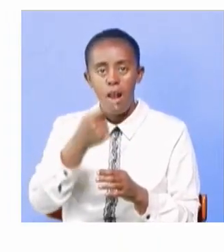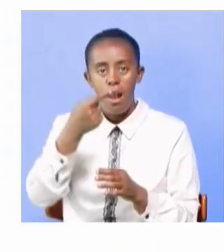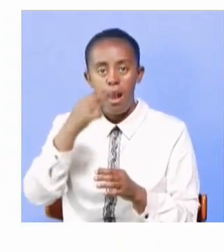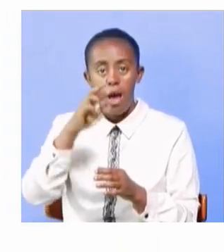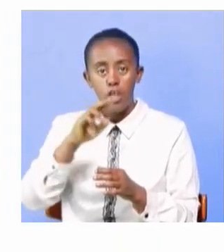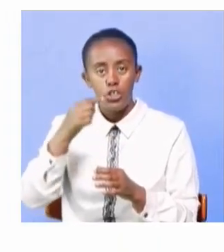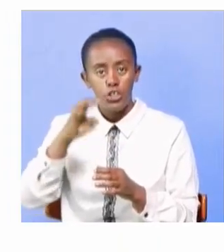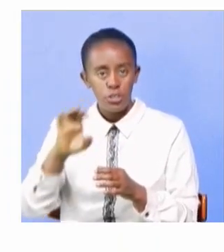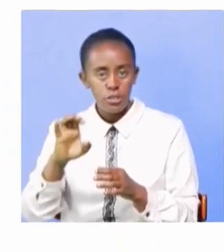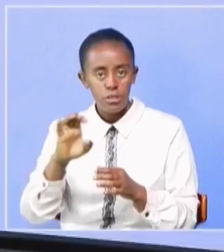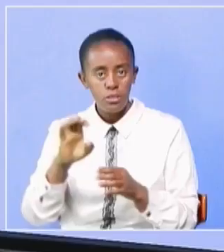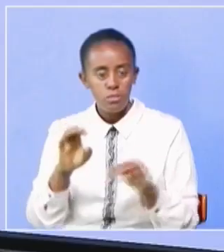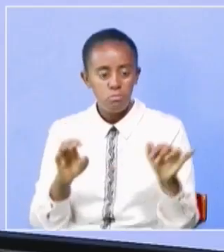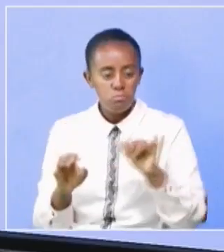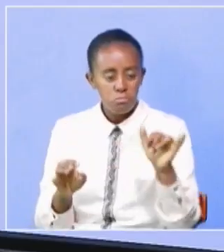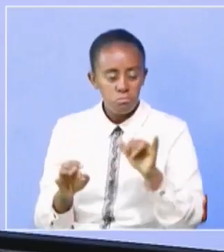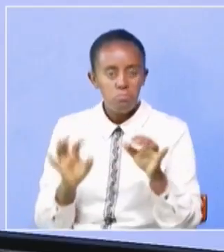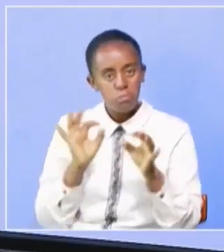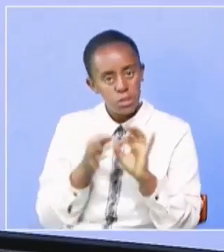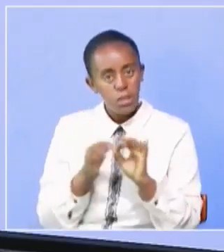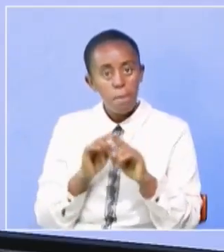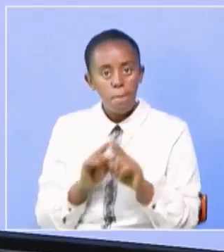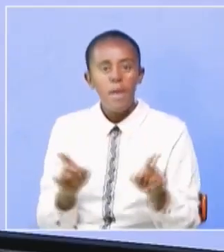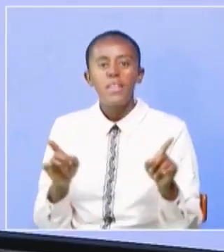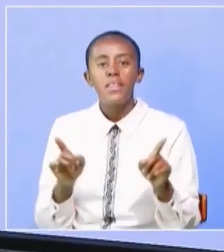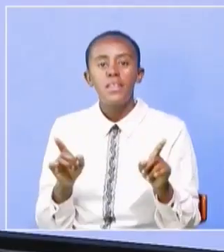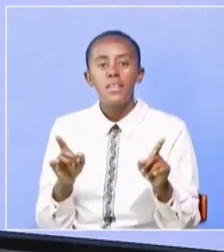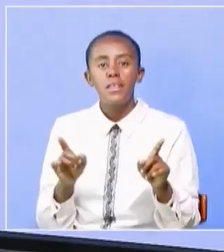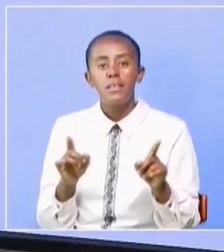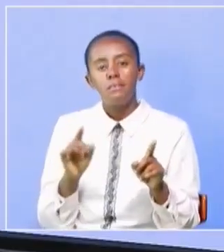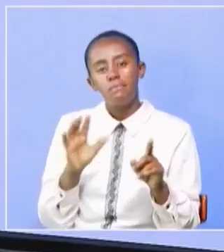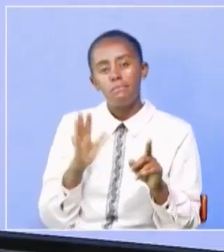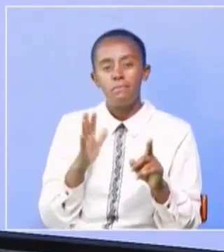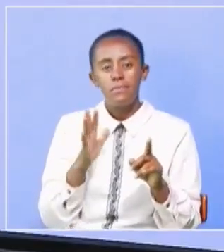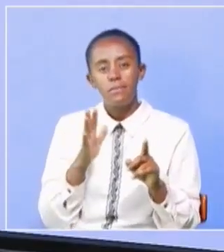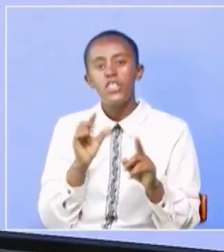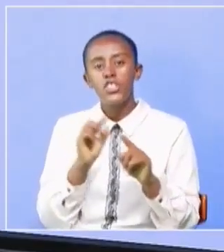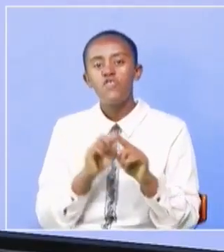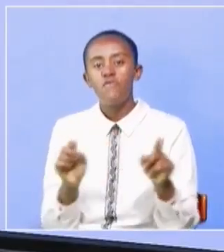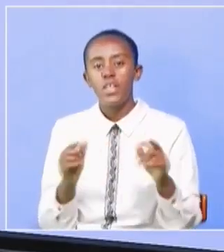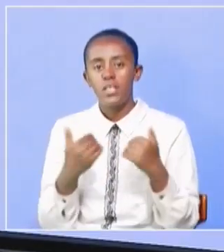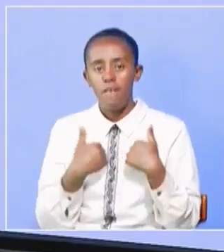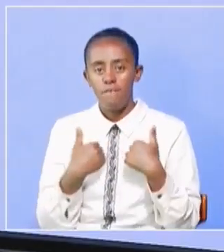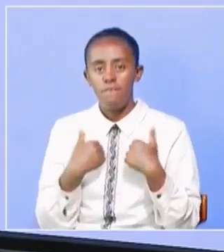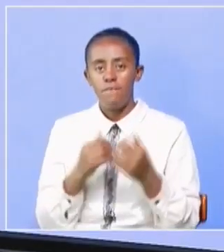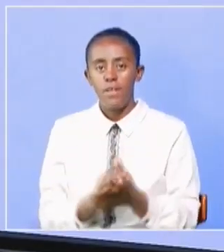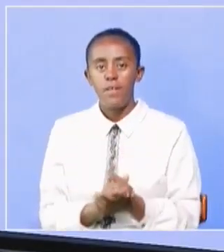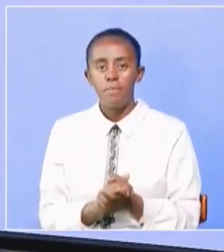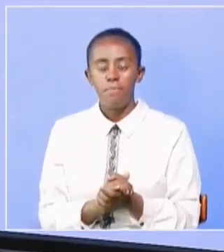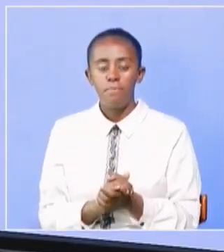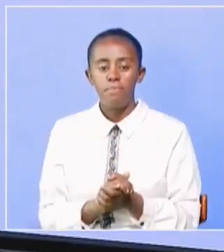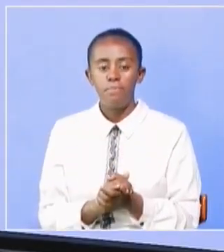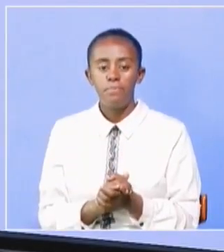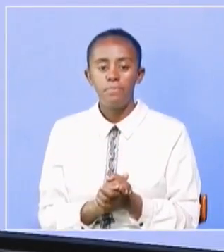So they still have the same meanings, but they have a slight difference. Okay, another